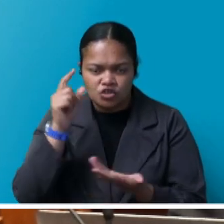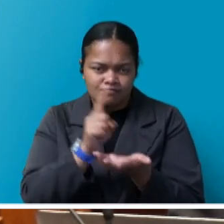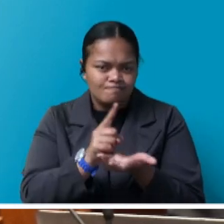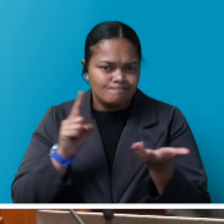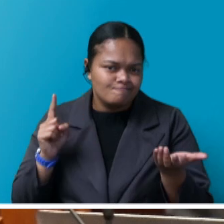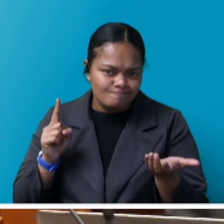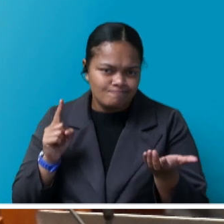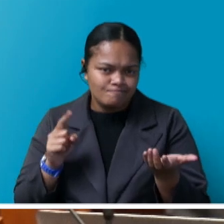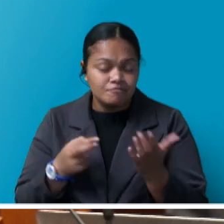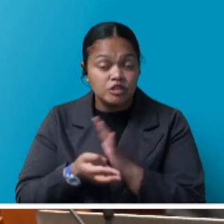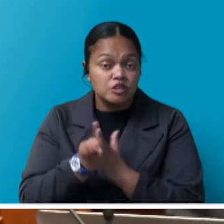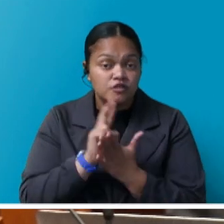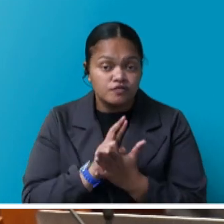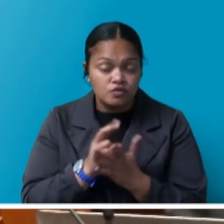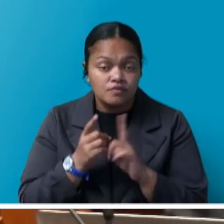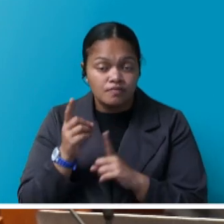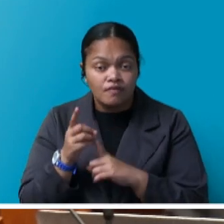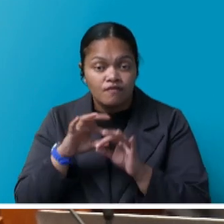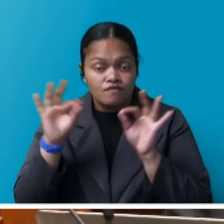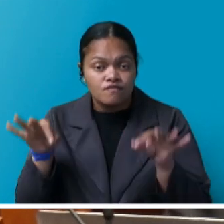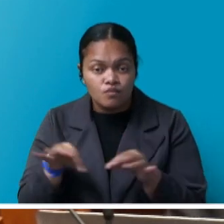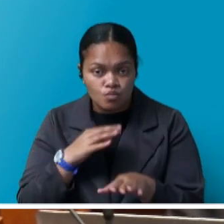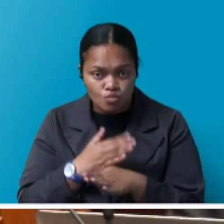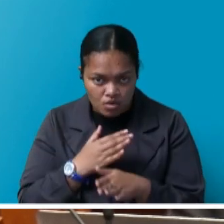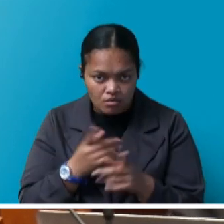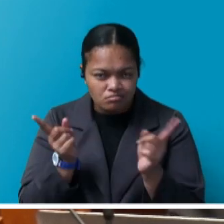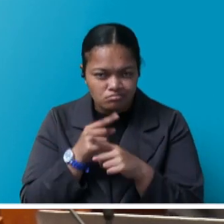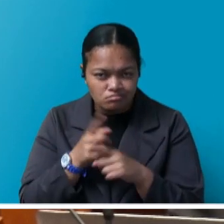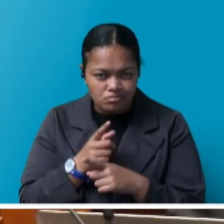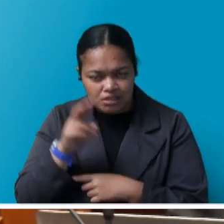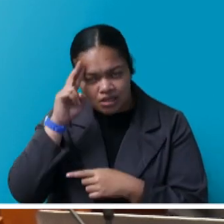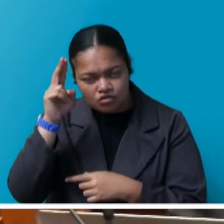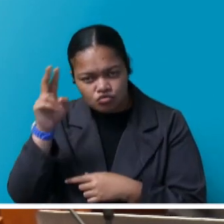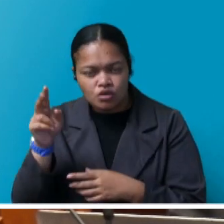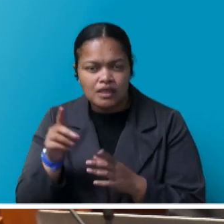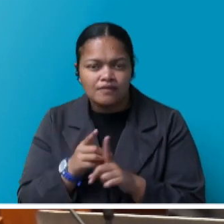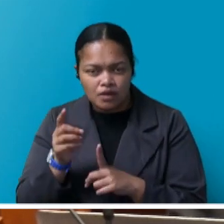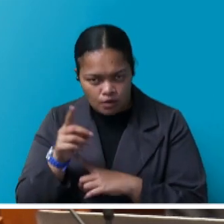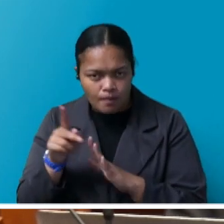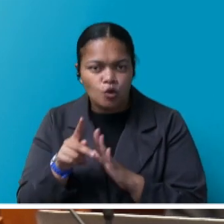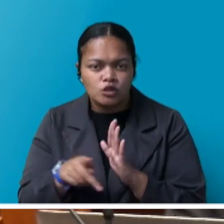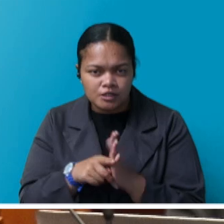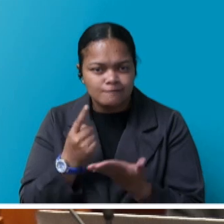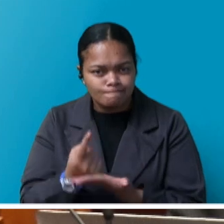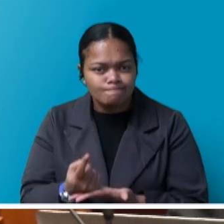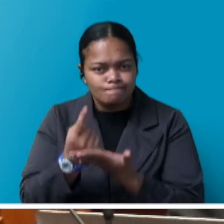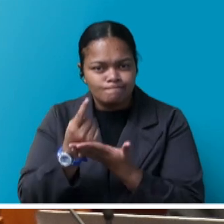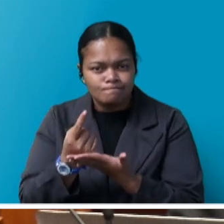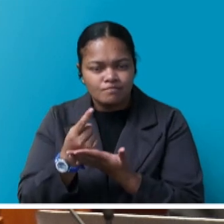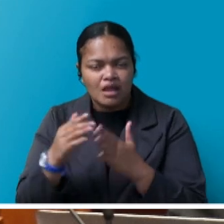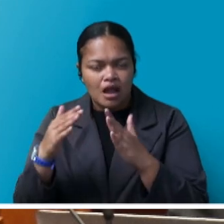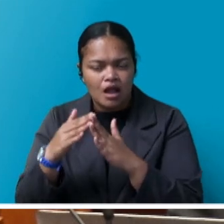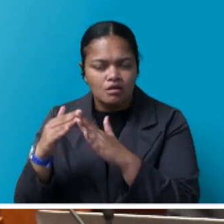The review of the Integrated Rural Development Framework and the formulation of the National Rural Development Policy to uplift rural households